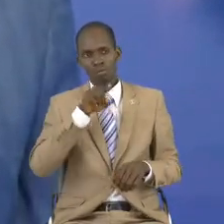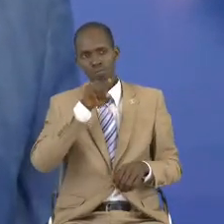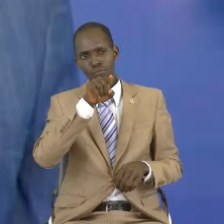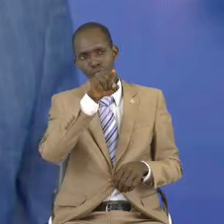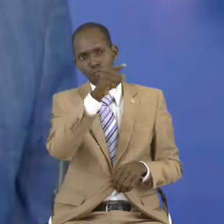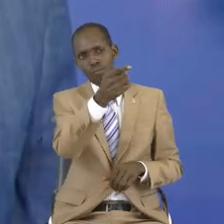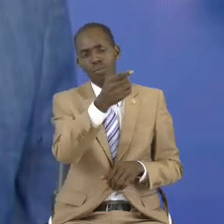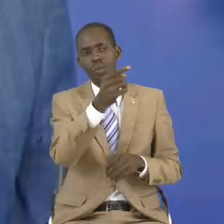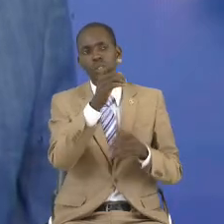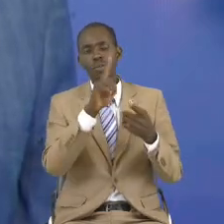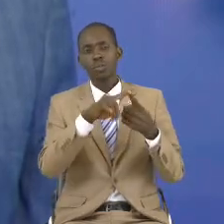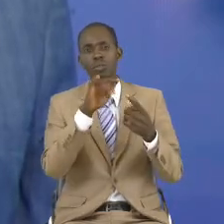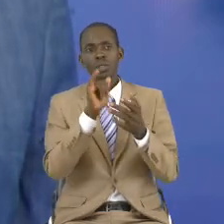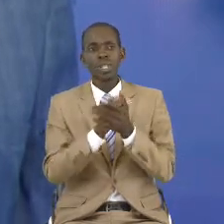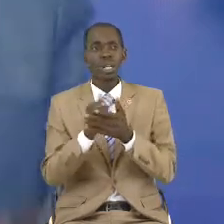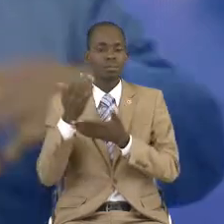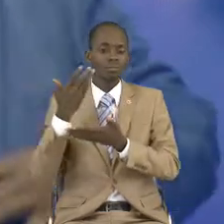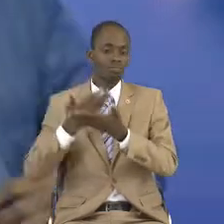generation